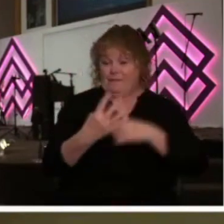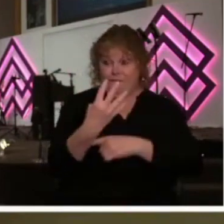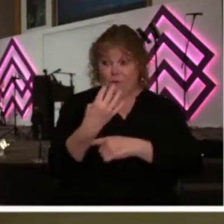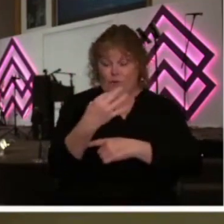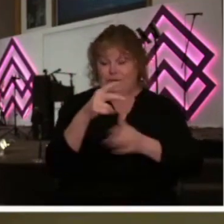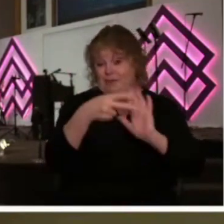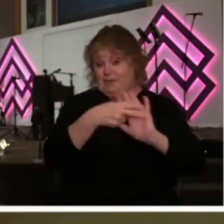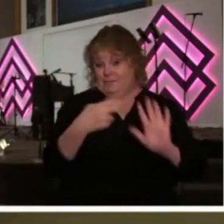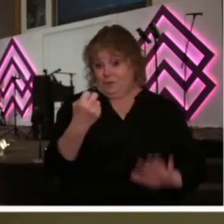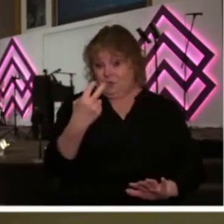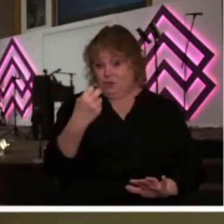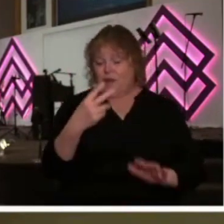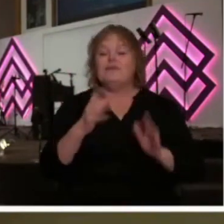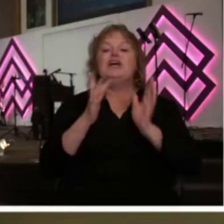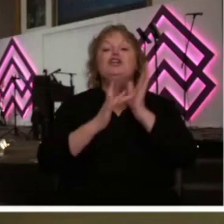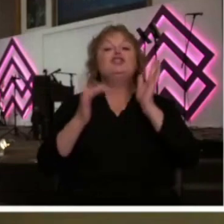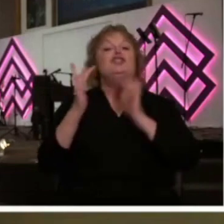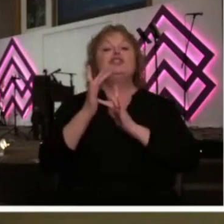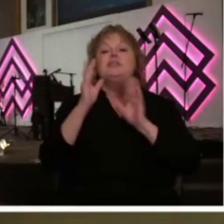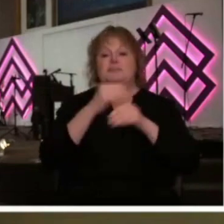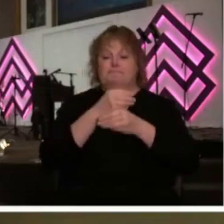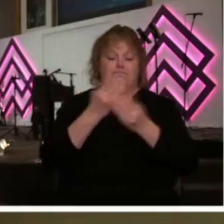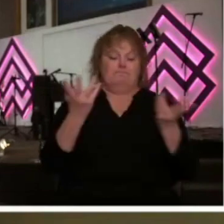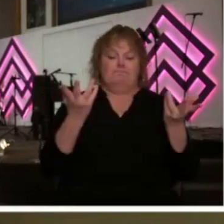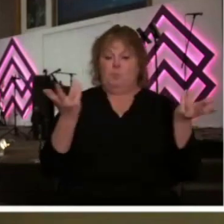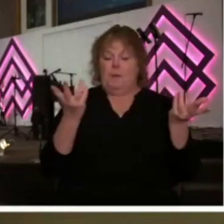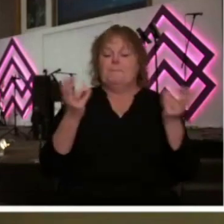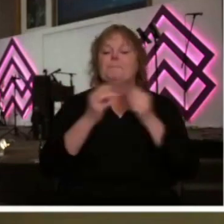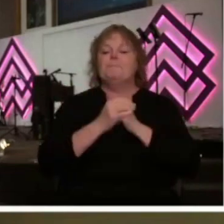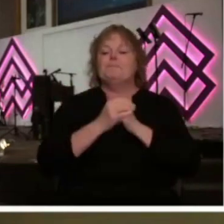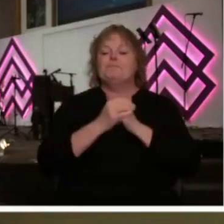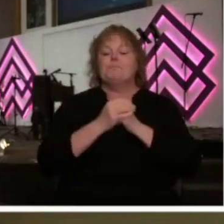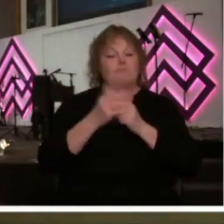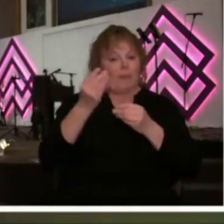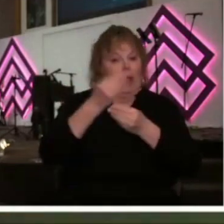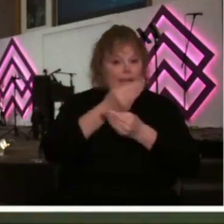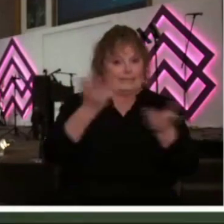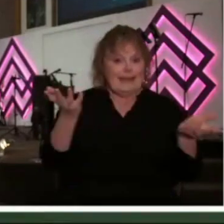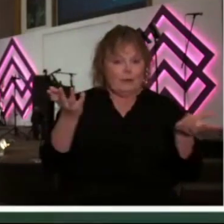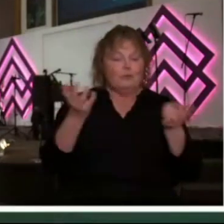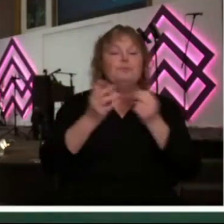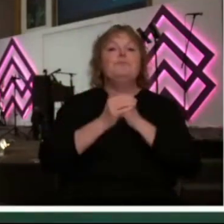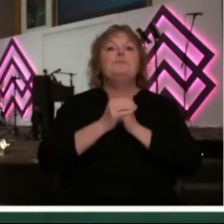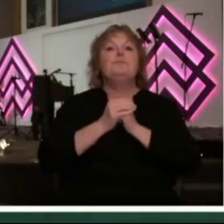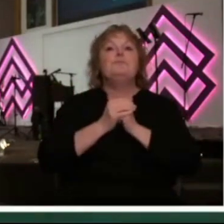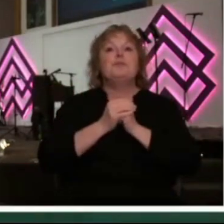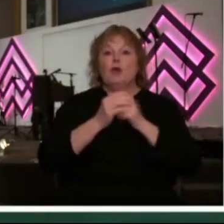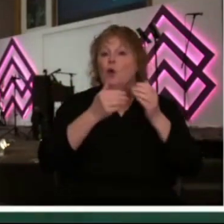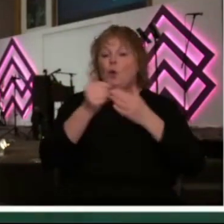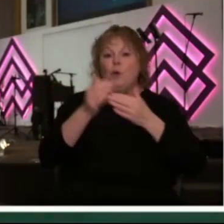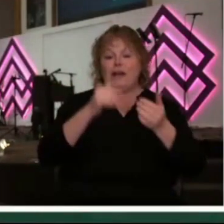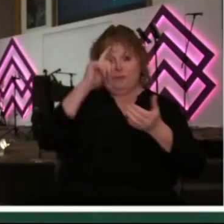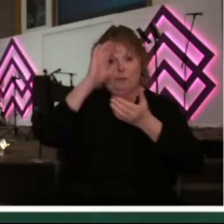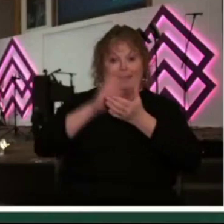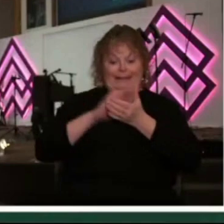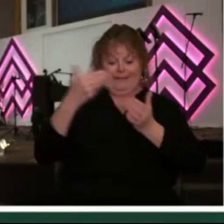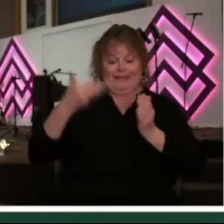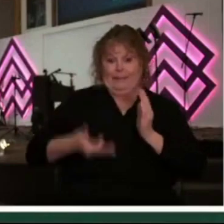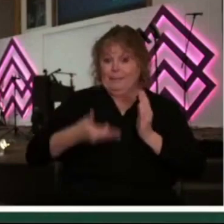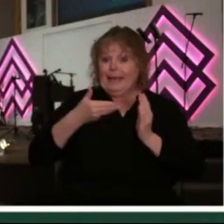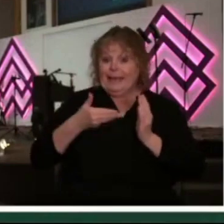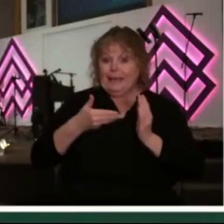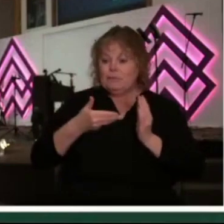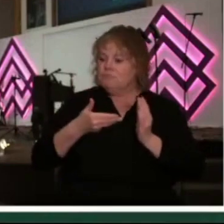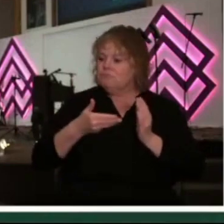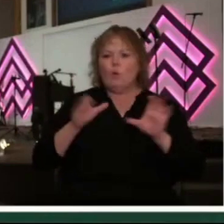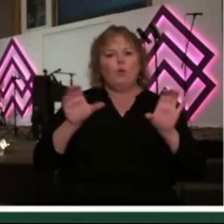12. Jesus is stating these words when He says, "Verily, verily, I tell you, whoever believes in Me will